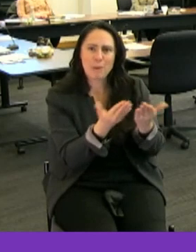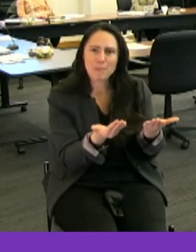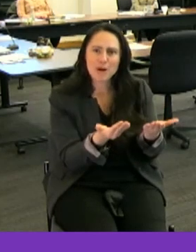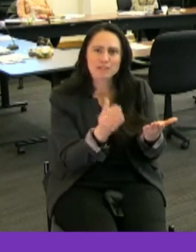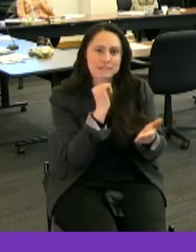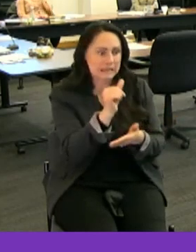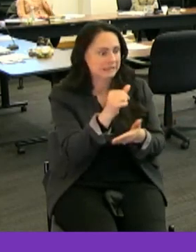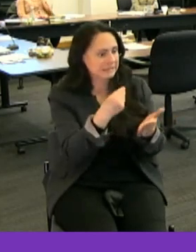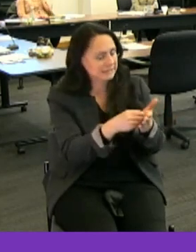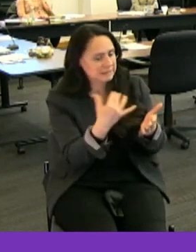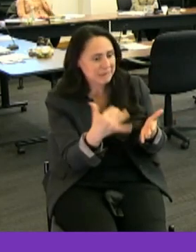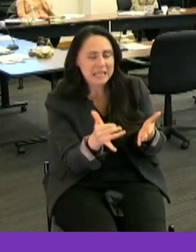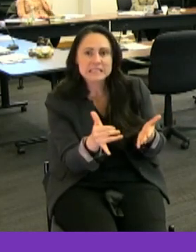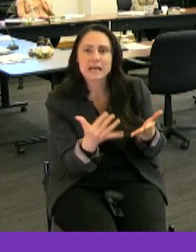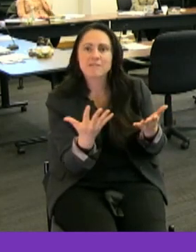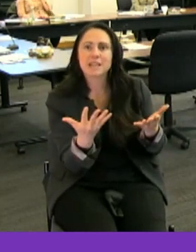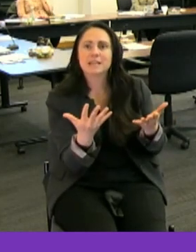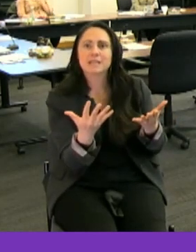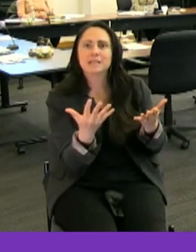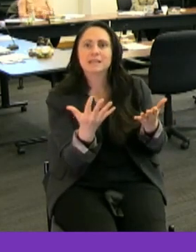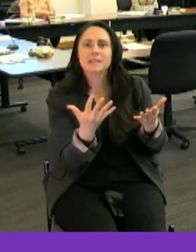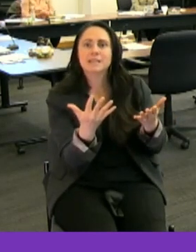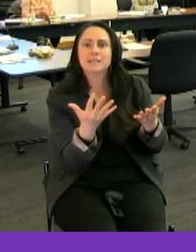where they wouldn't be as expensive.